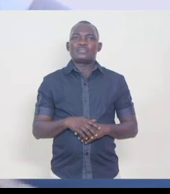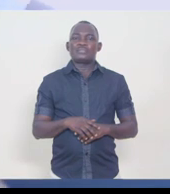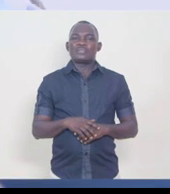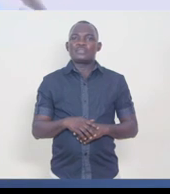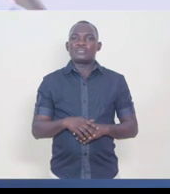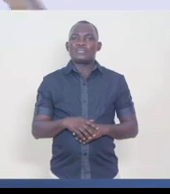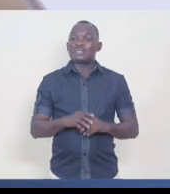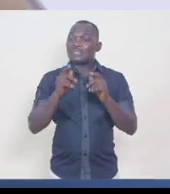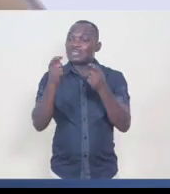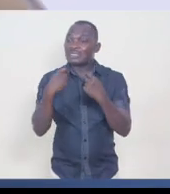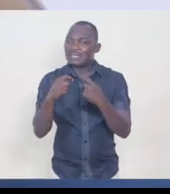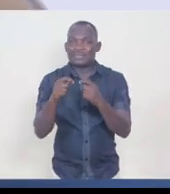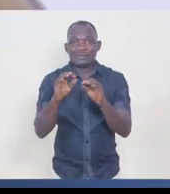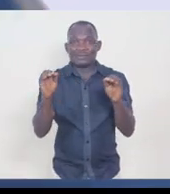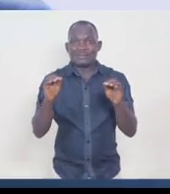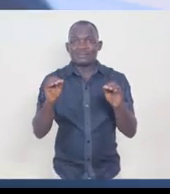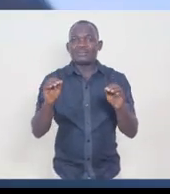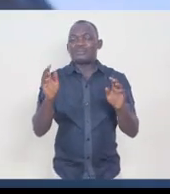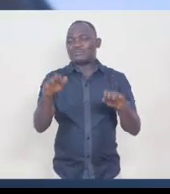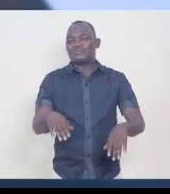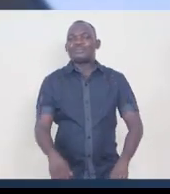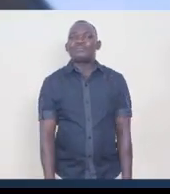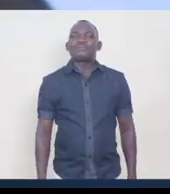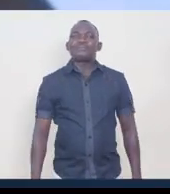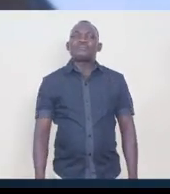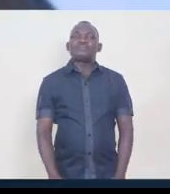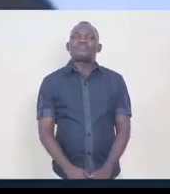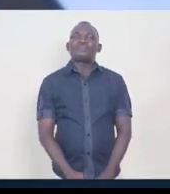madam. Okay.